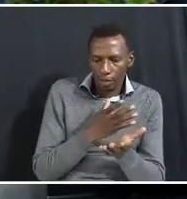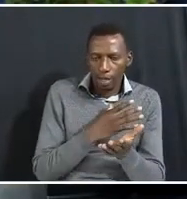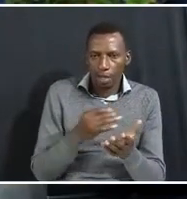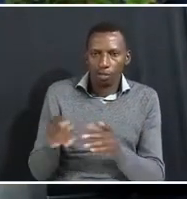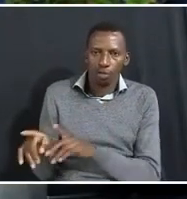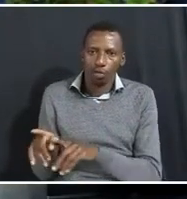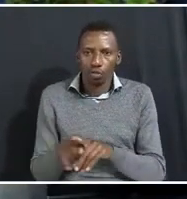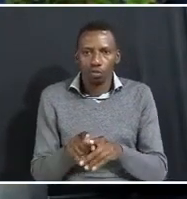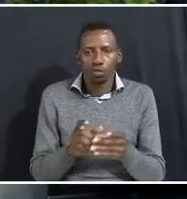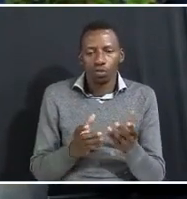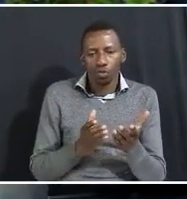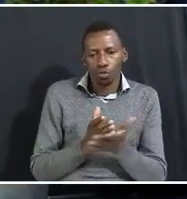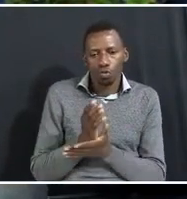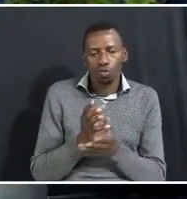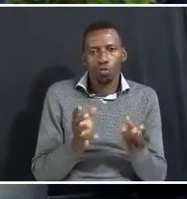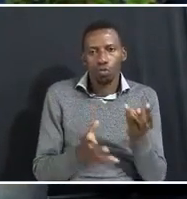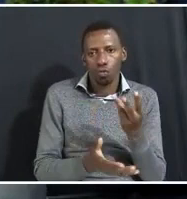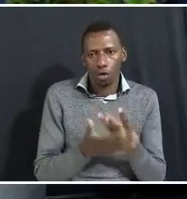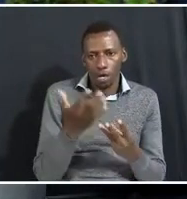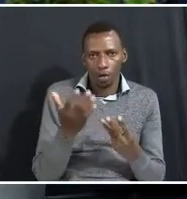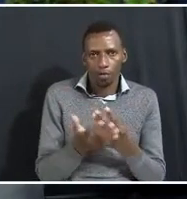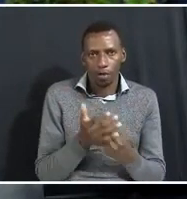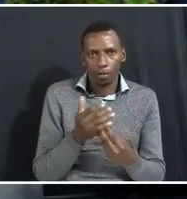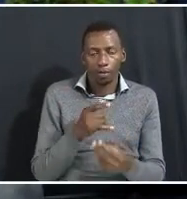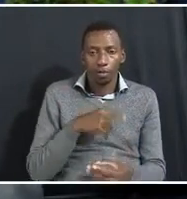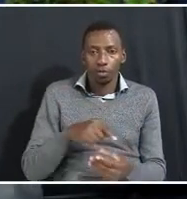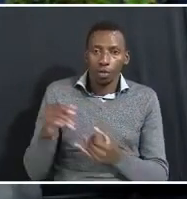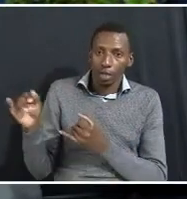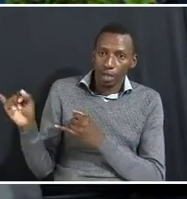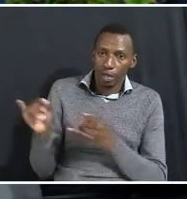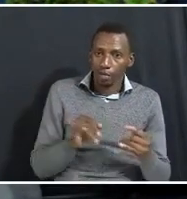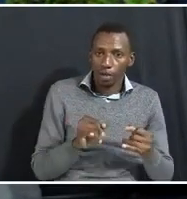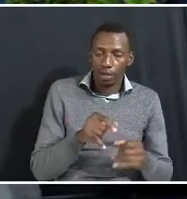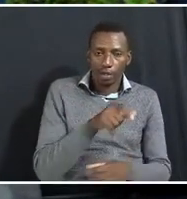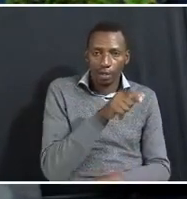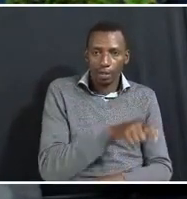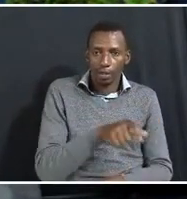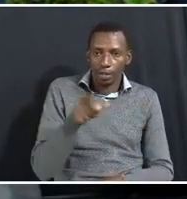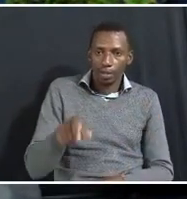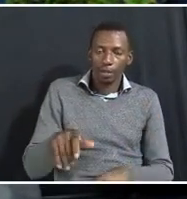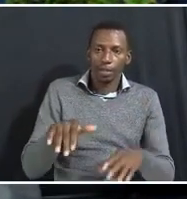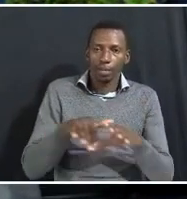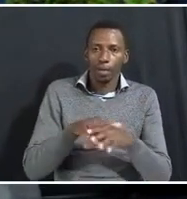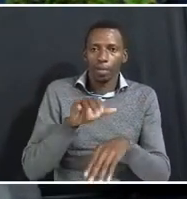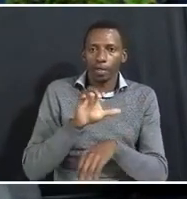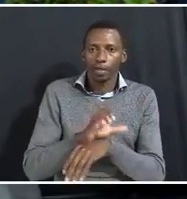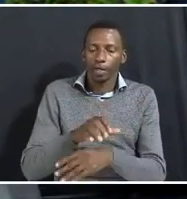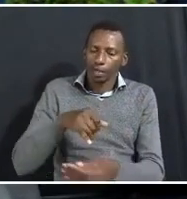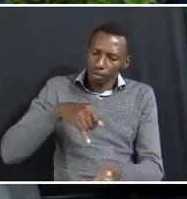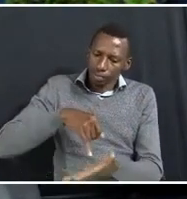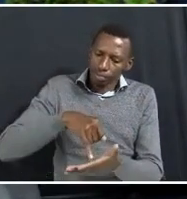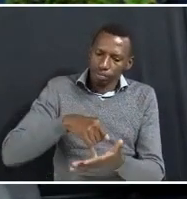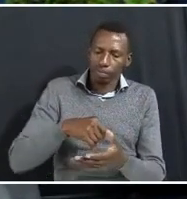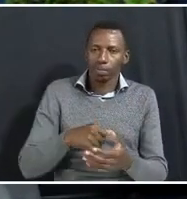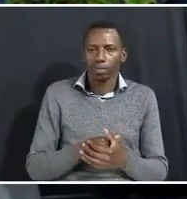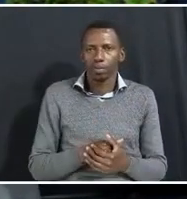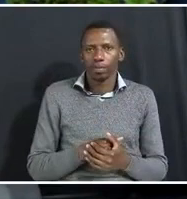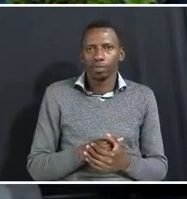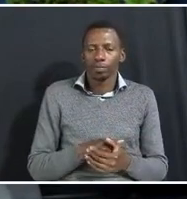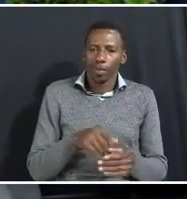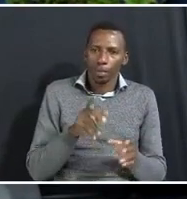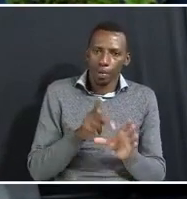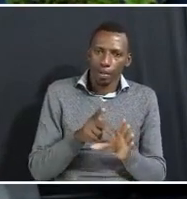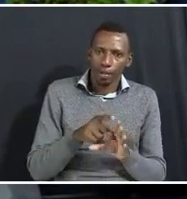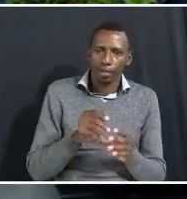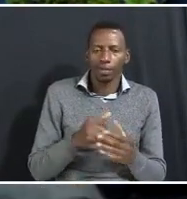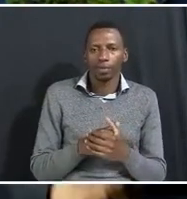through the welfare. And we invite each and every member of the church to be involved,